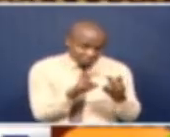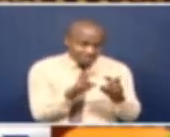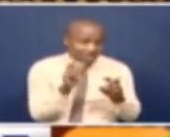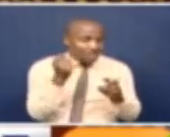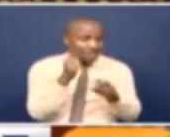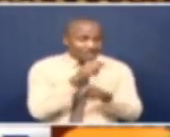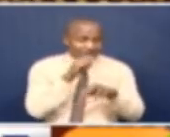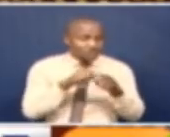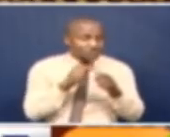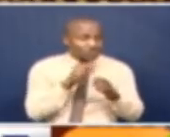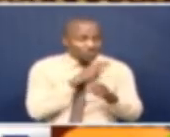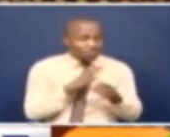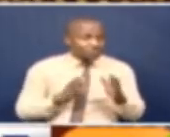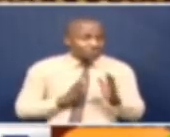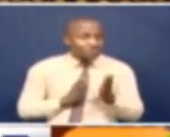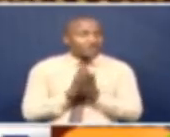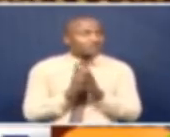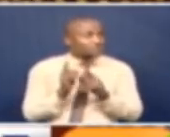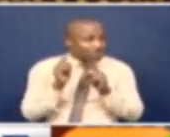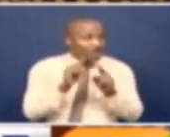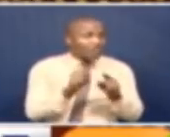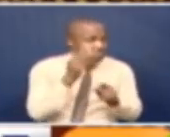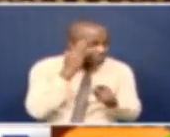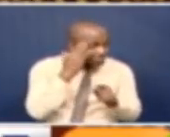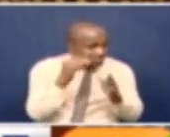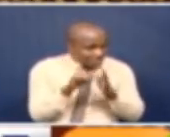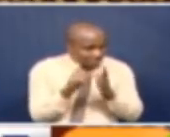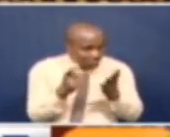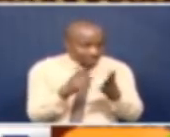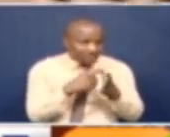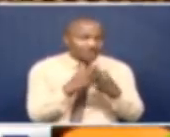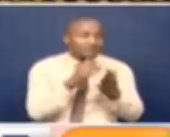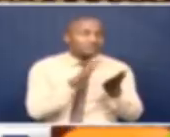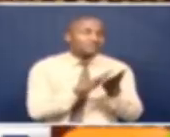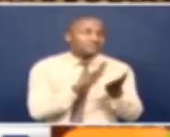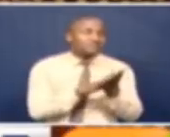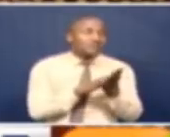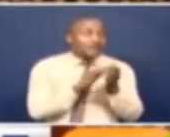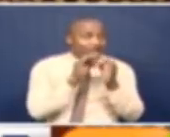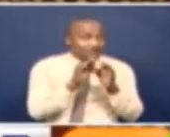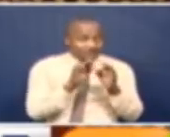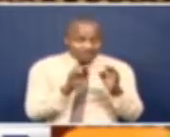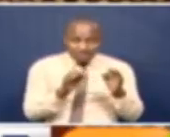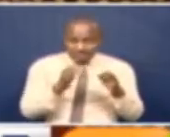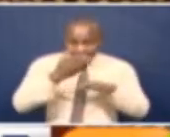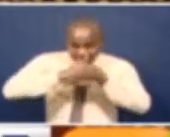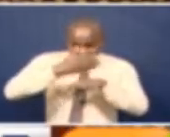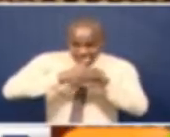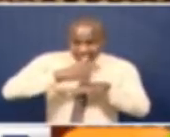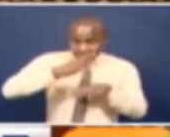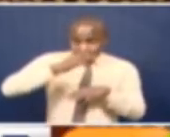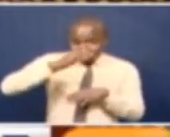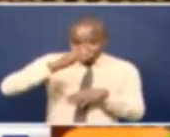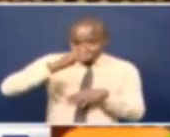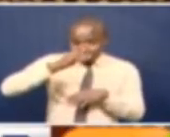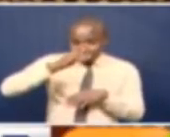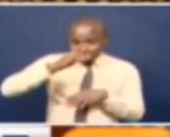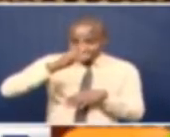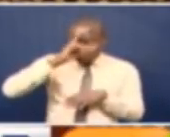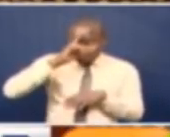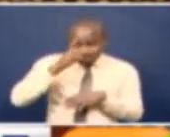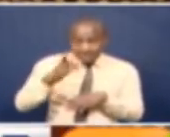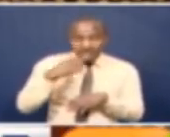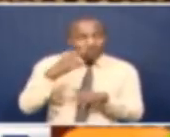on Human Rights to get to the heart of it and make recommendations. If there is a rogue officer who decided to take away the wealth of